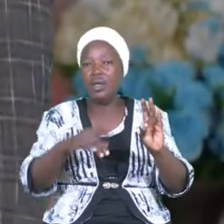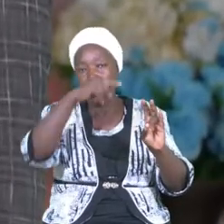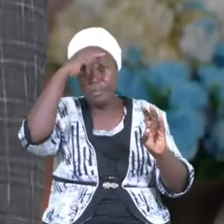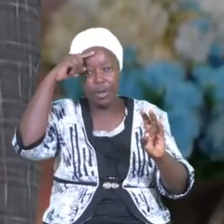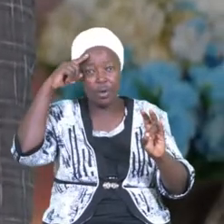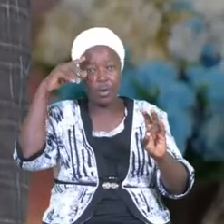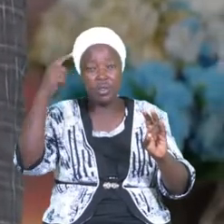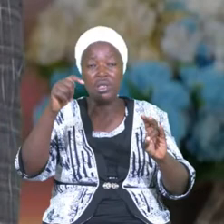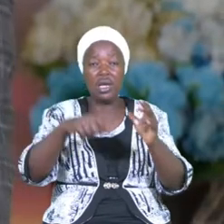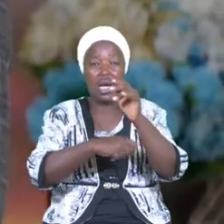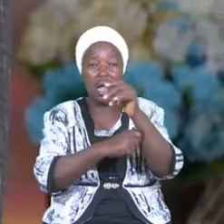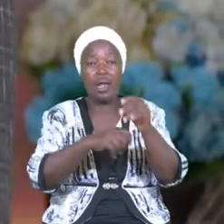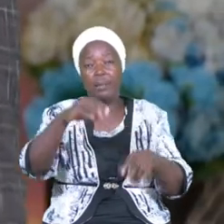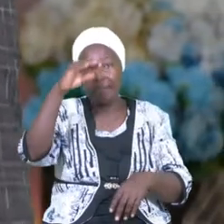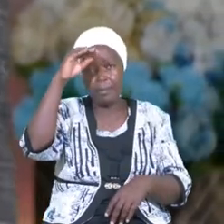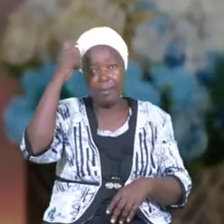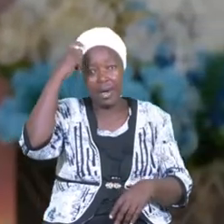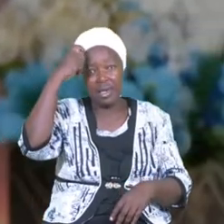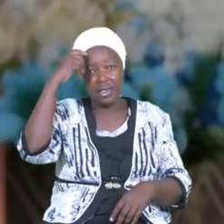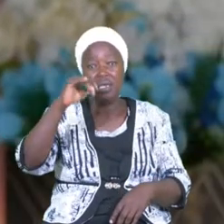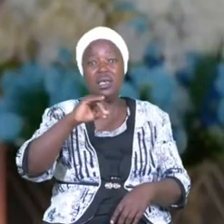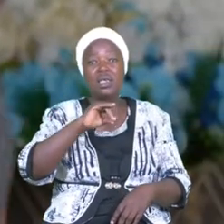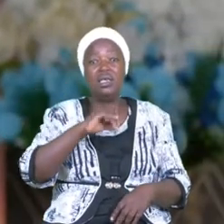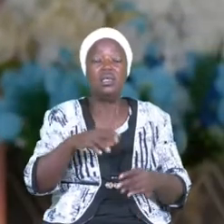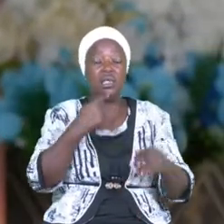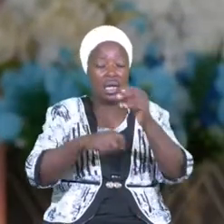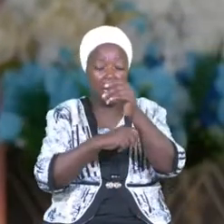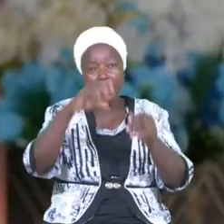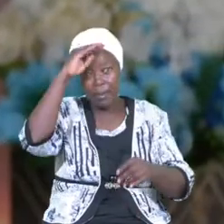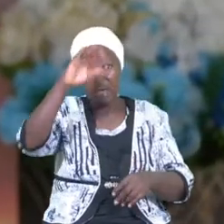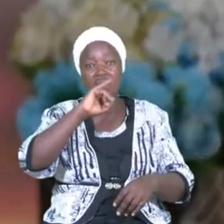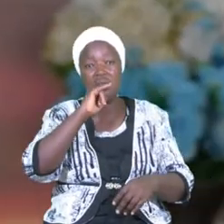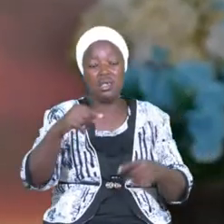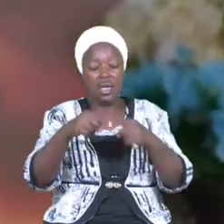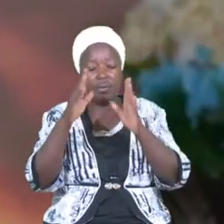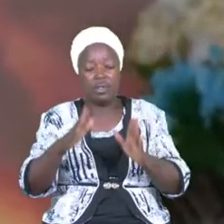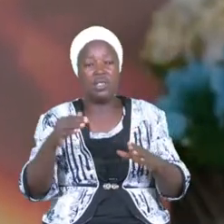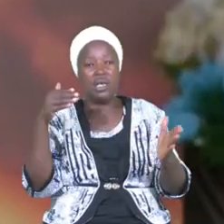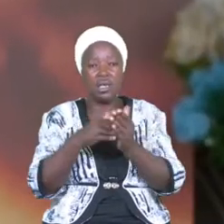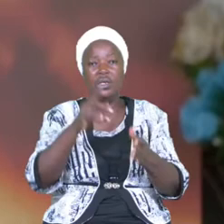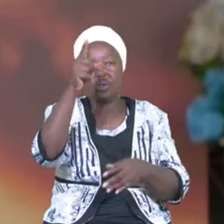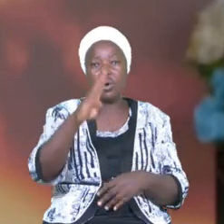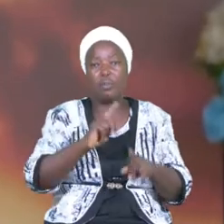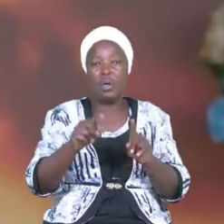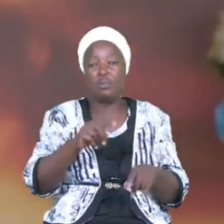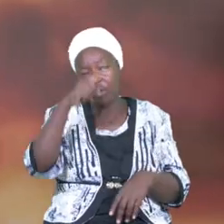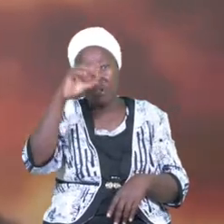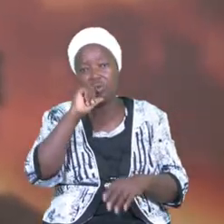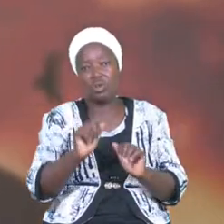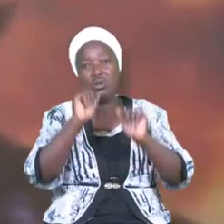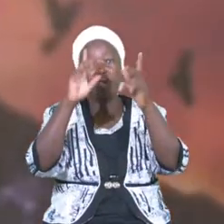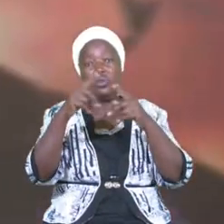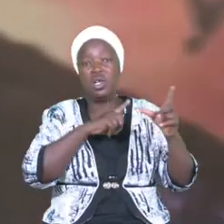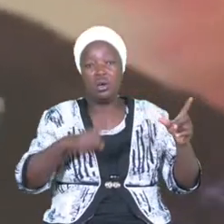carnal mind is enmity against God, for it is not subject to the law of God,